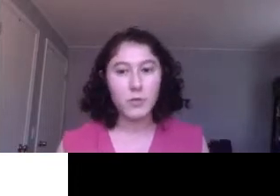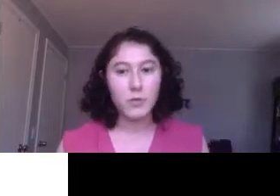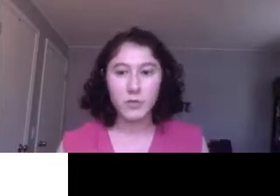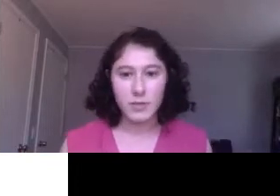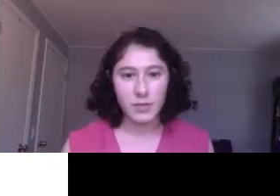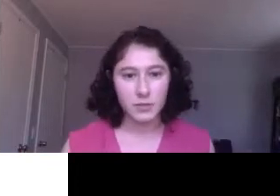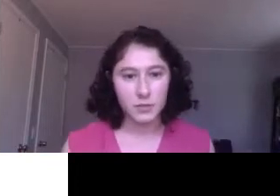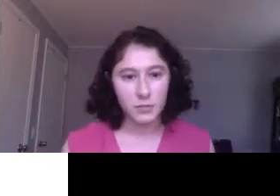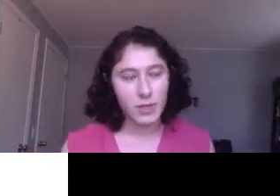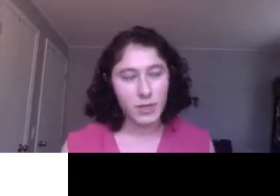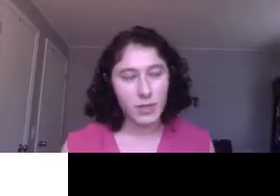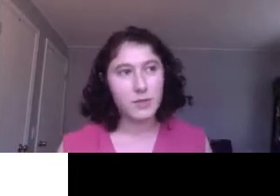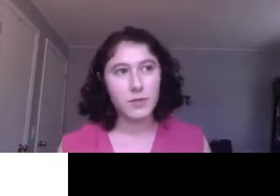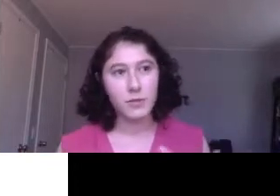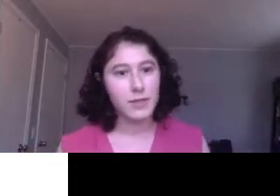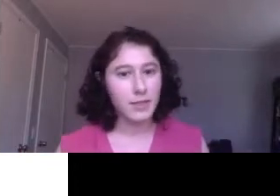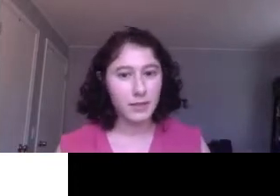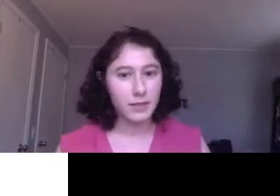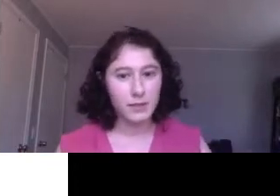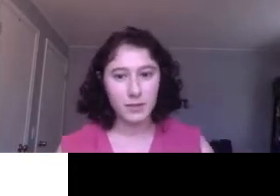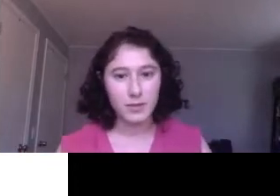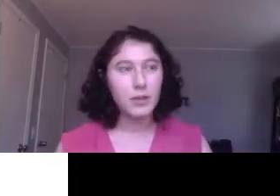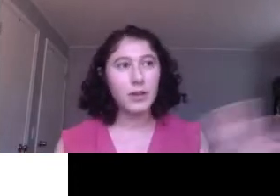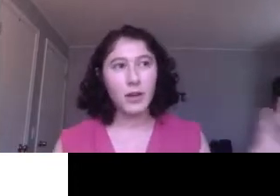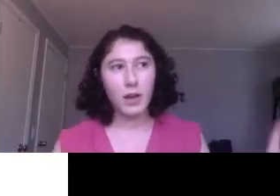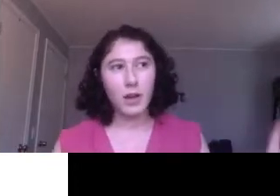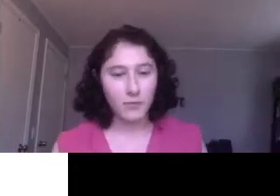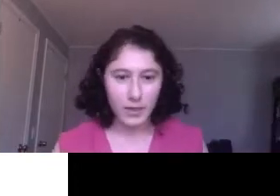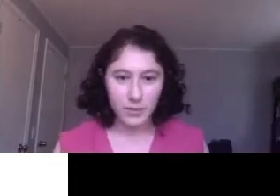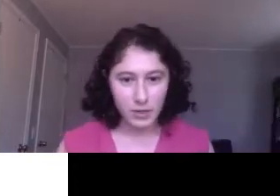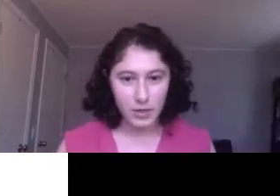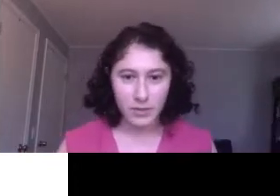stimuli from multiple sensory domains. So let's say that there's